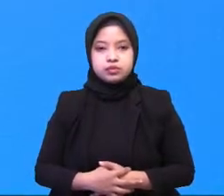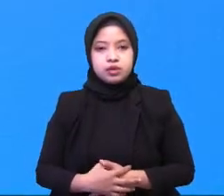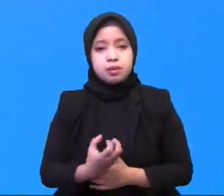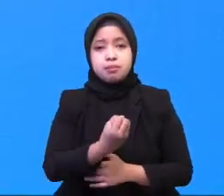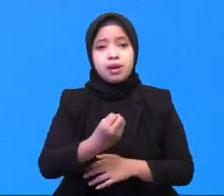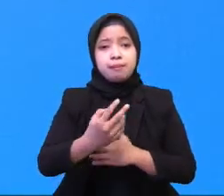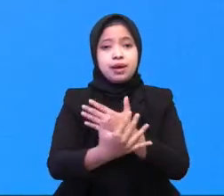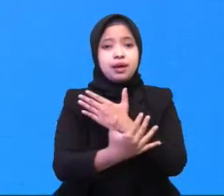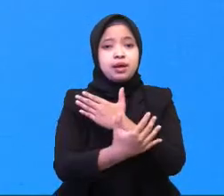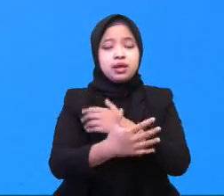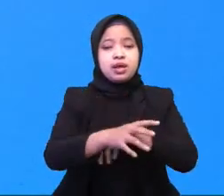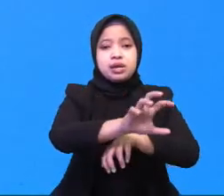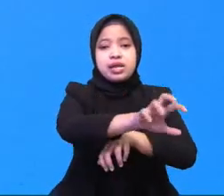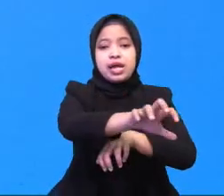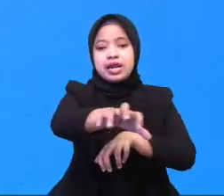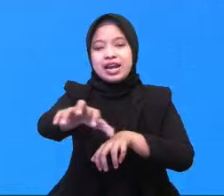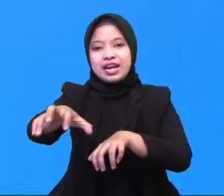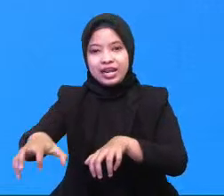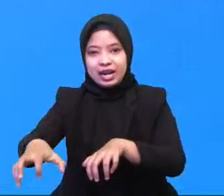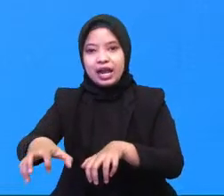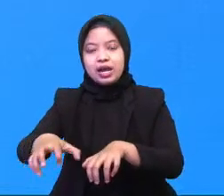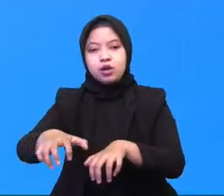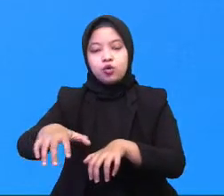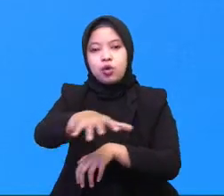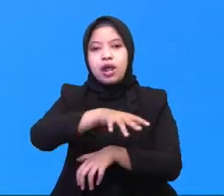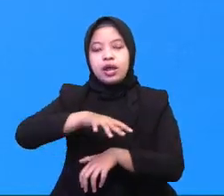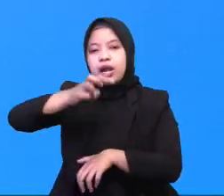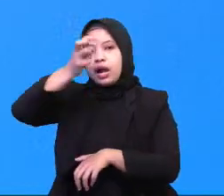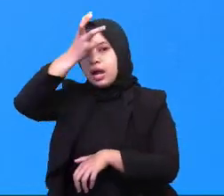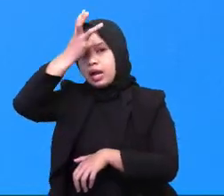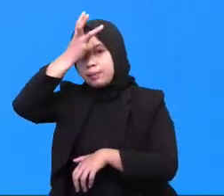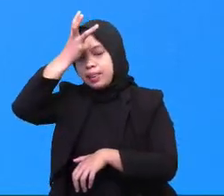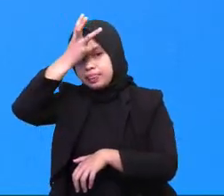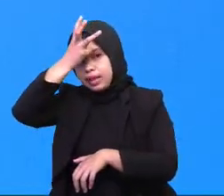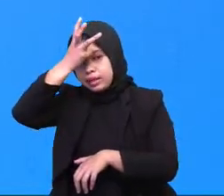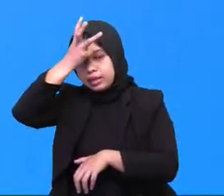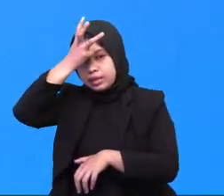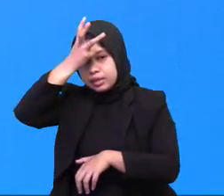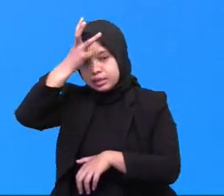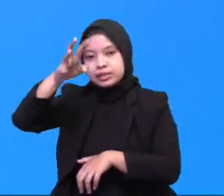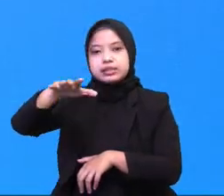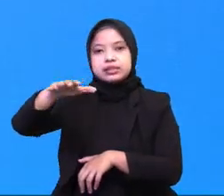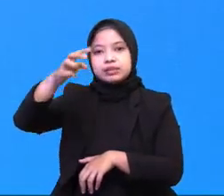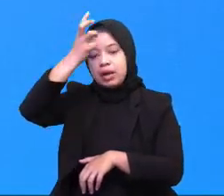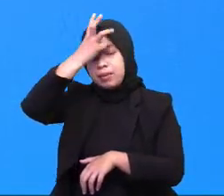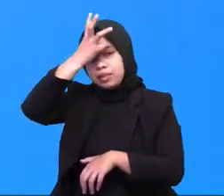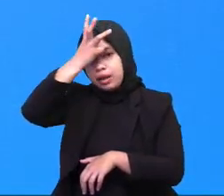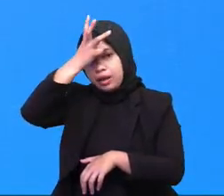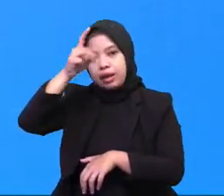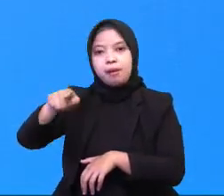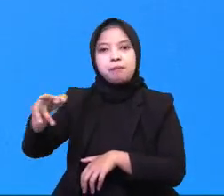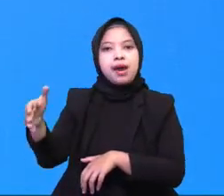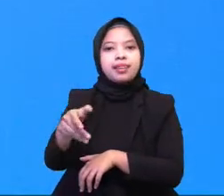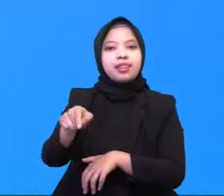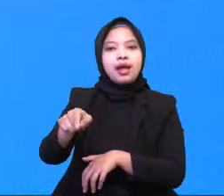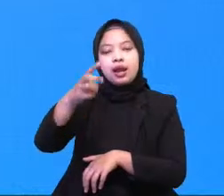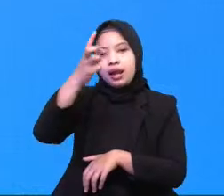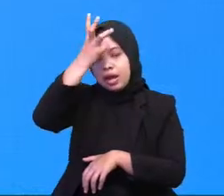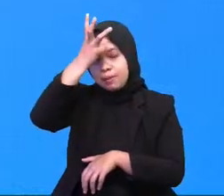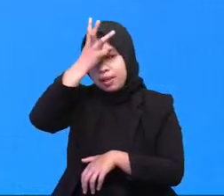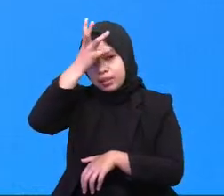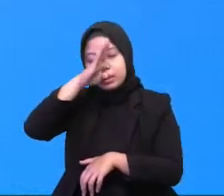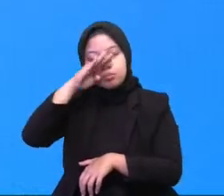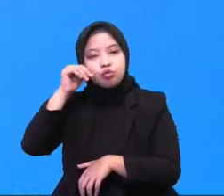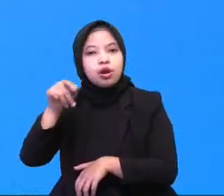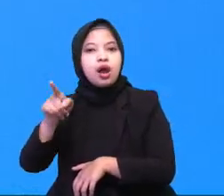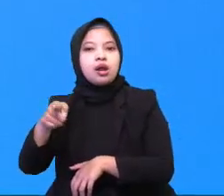country regions is Aruk, Kalimantan, West Kalimantan, and Tikong in West Kalimantan, and Mota Ain